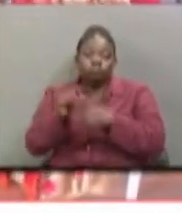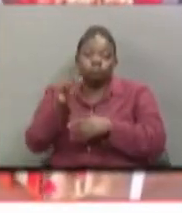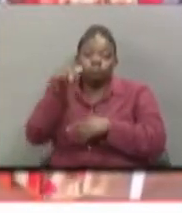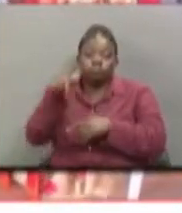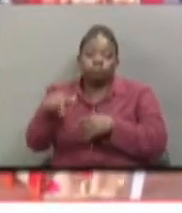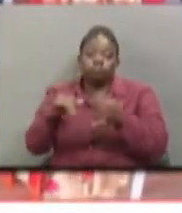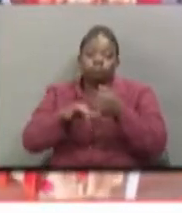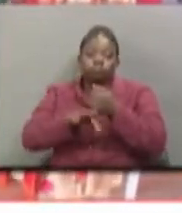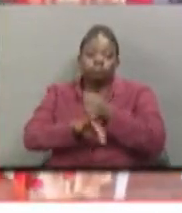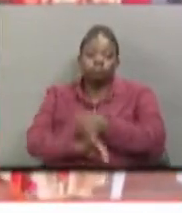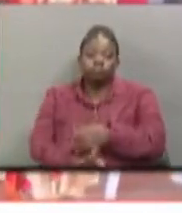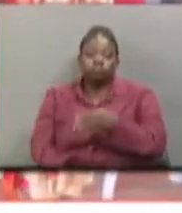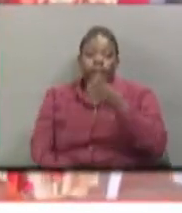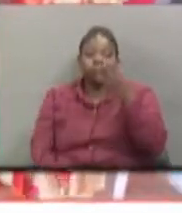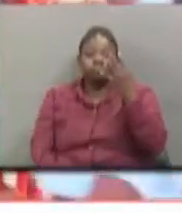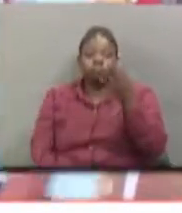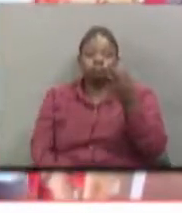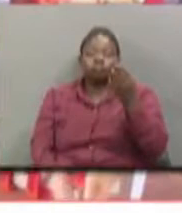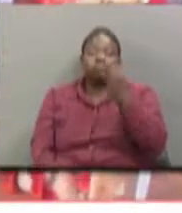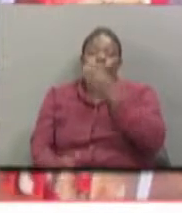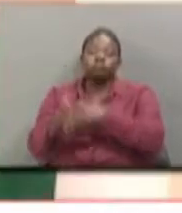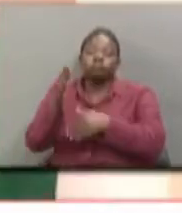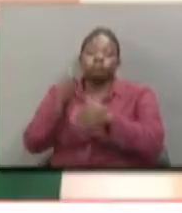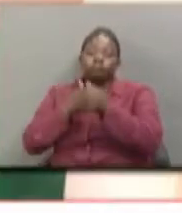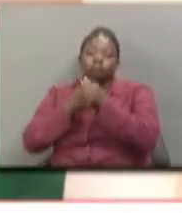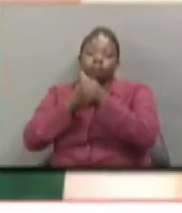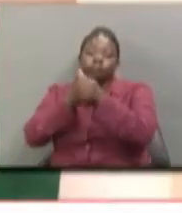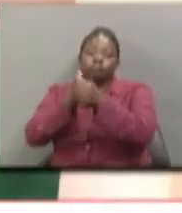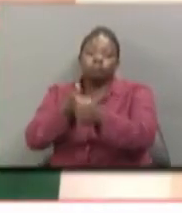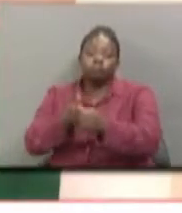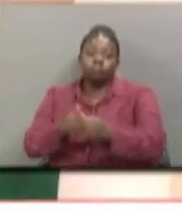P7 n'abasiniya eyookuna Katonda abakulembere.